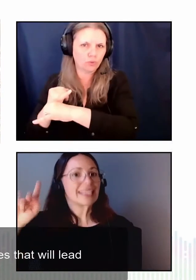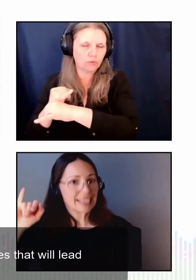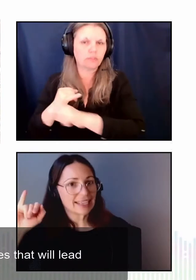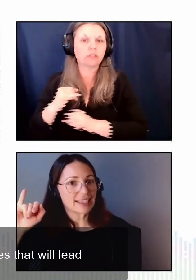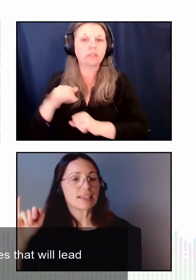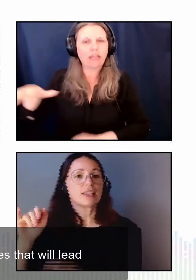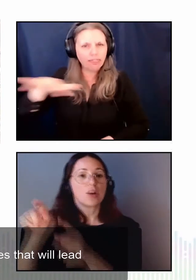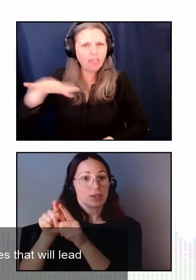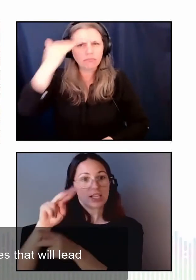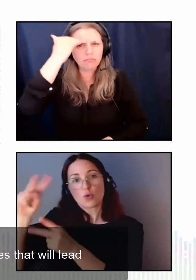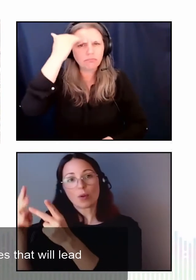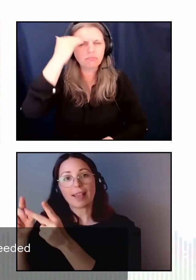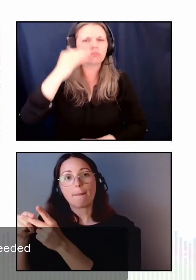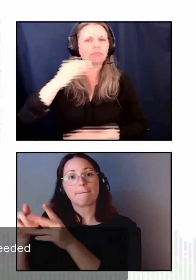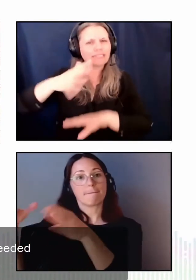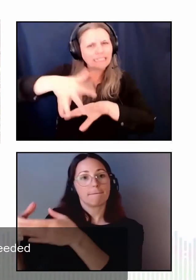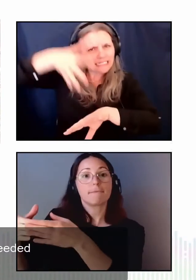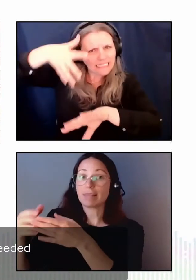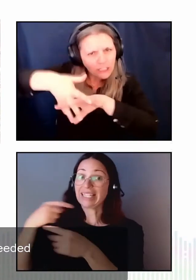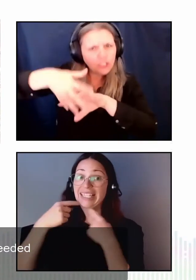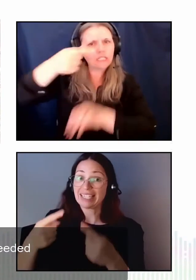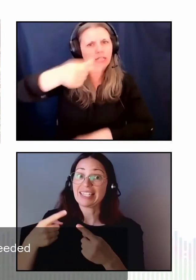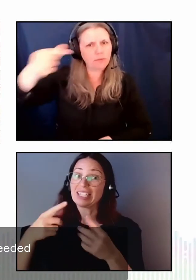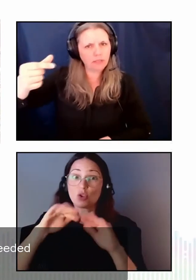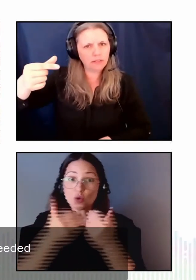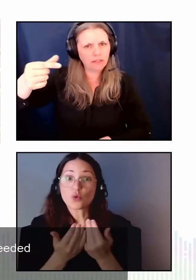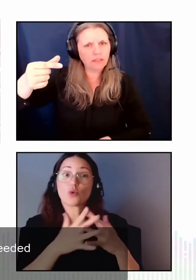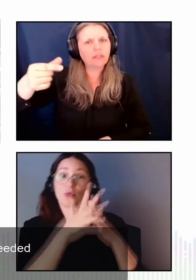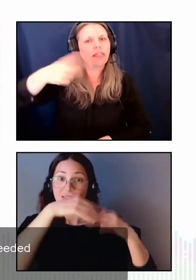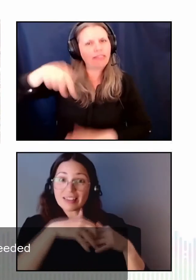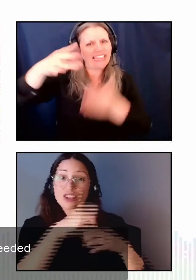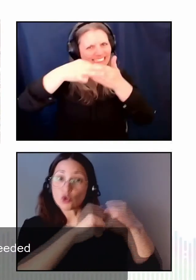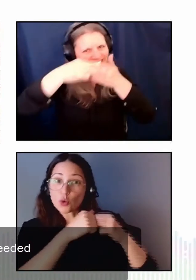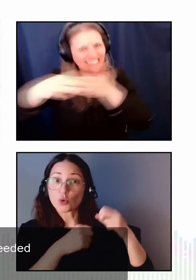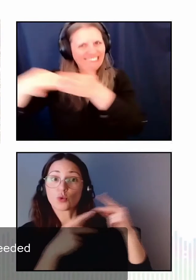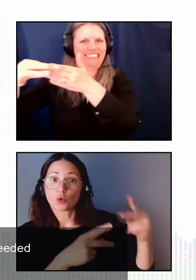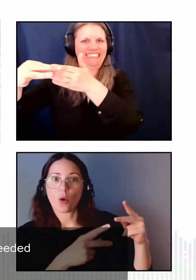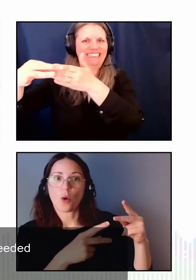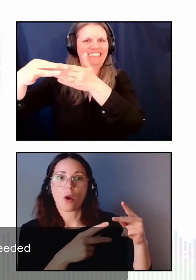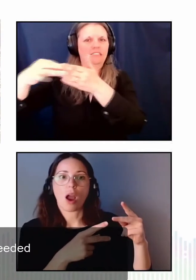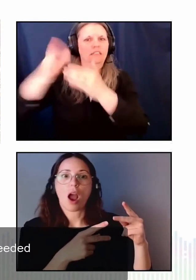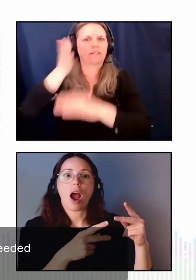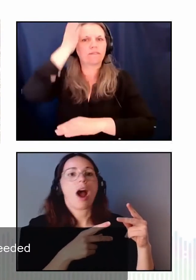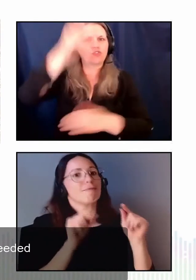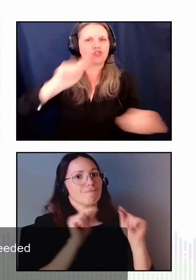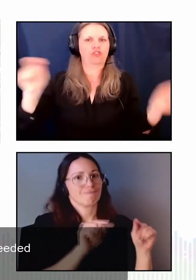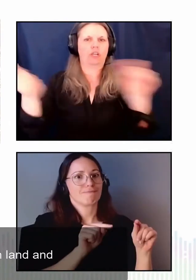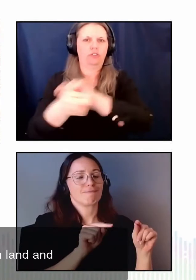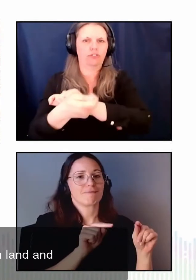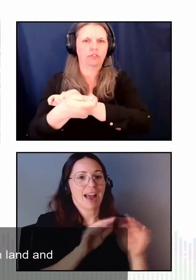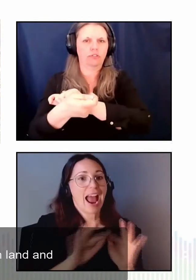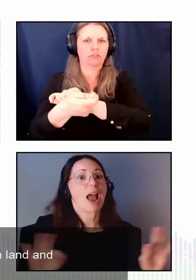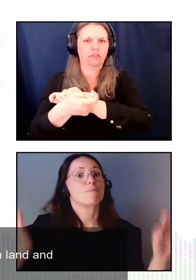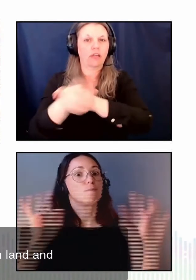and legal structures that will lead the way on the powerful changes needed to support innovative and